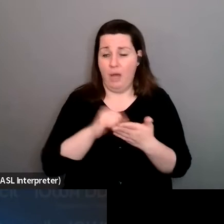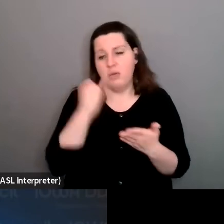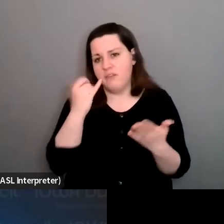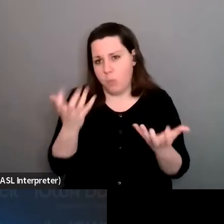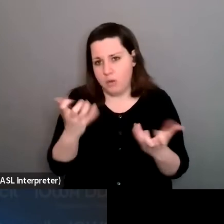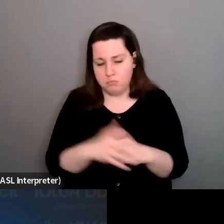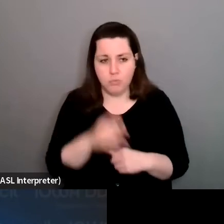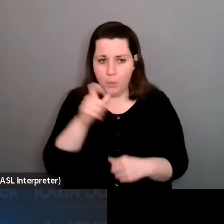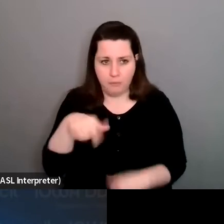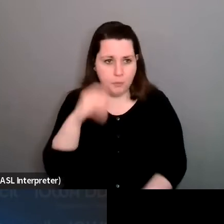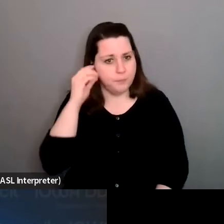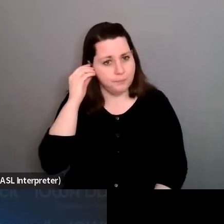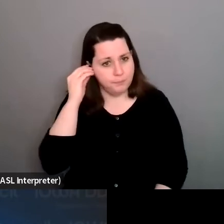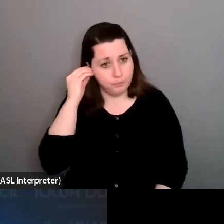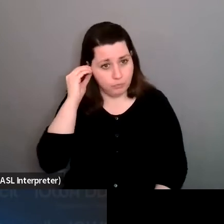do.